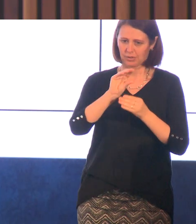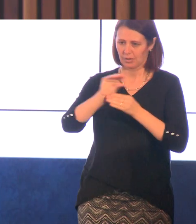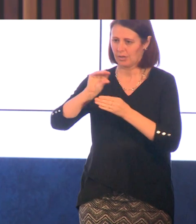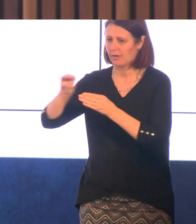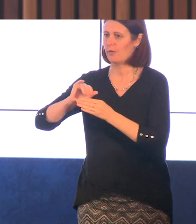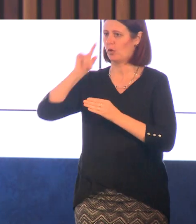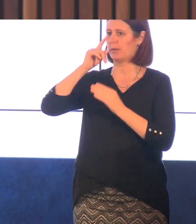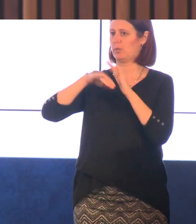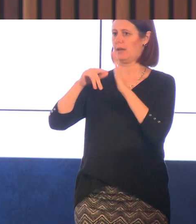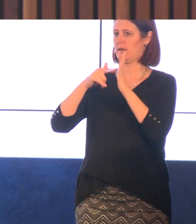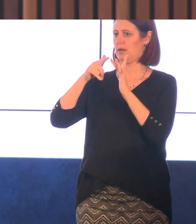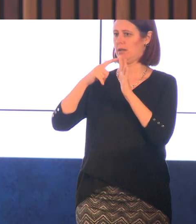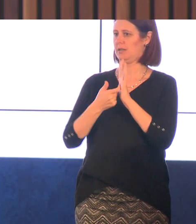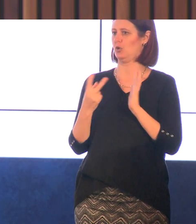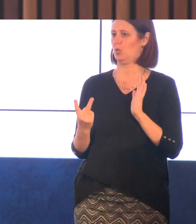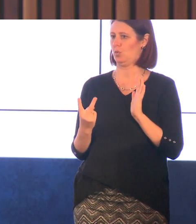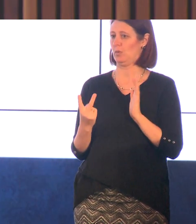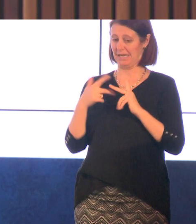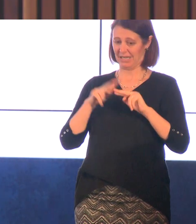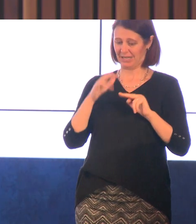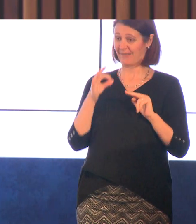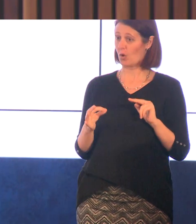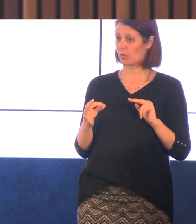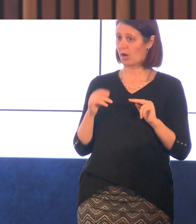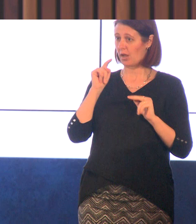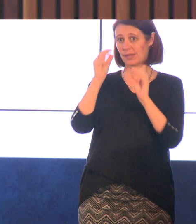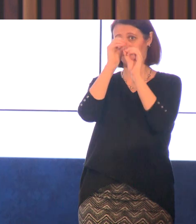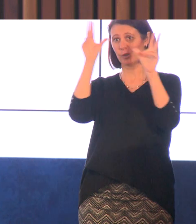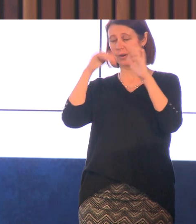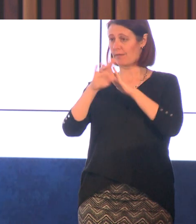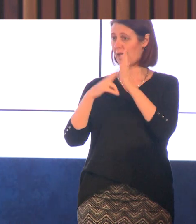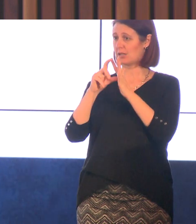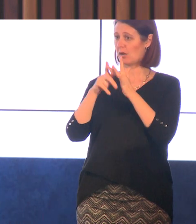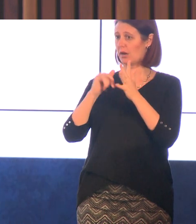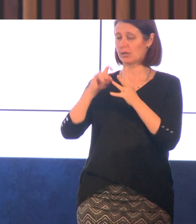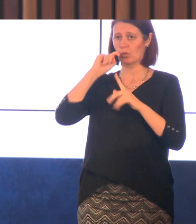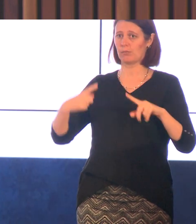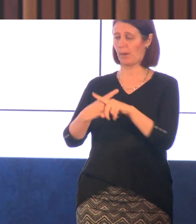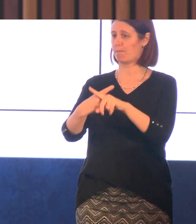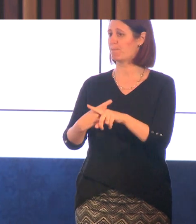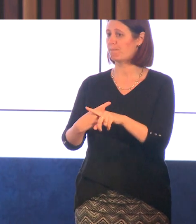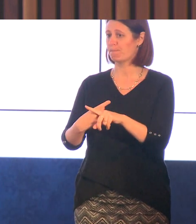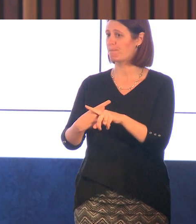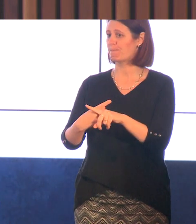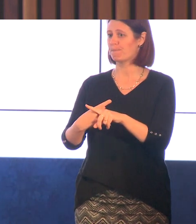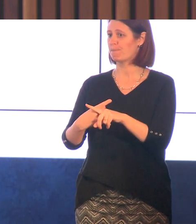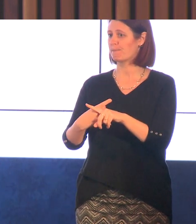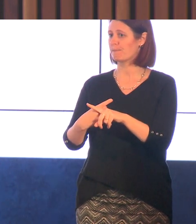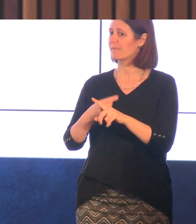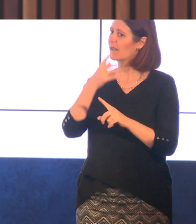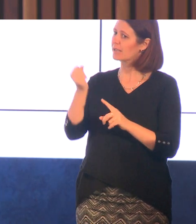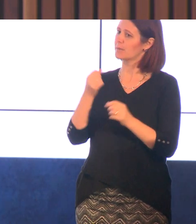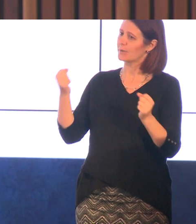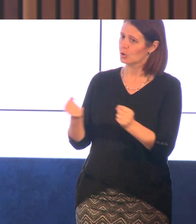Tier 2. Otherwise, the vision of the NDIS will become totally compromised. It must be